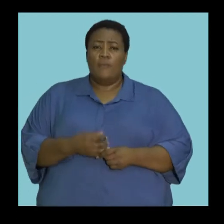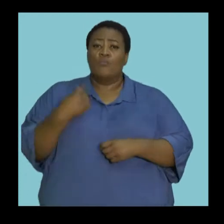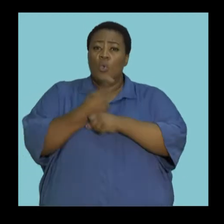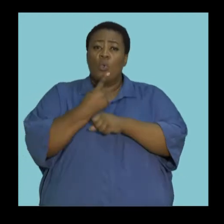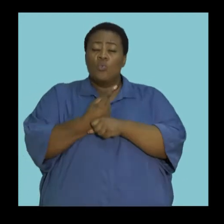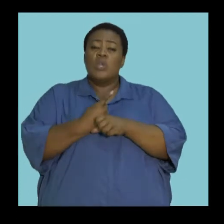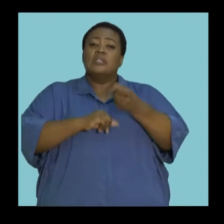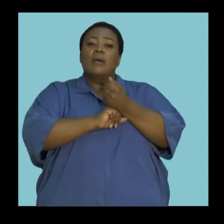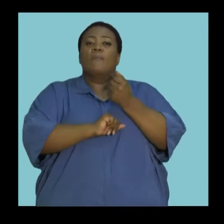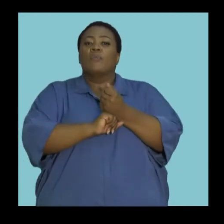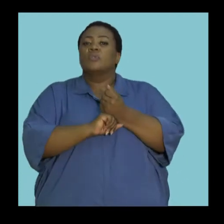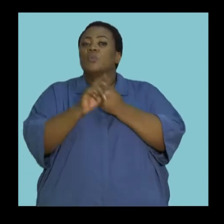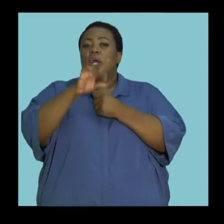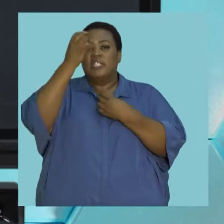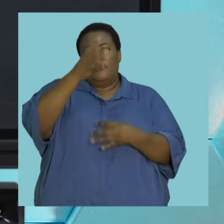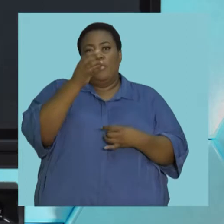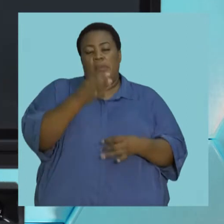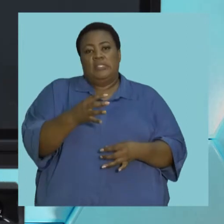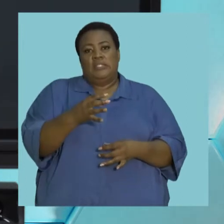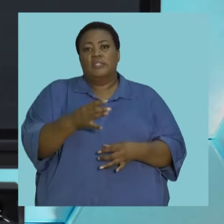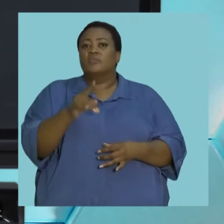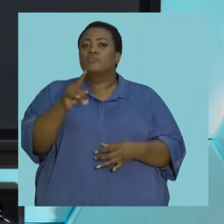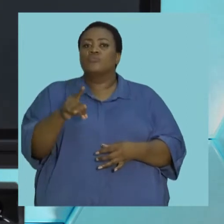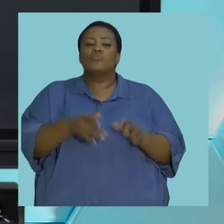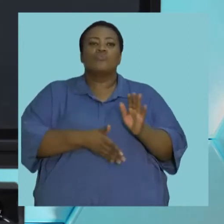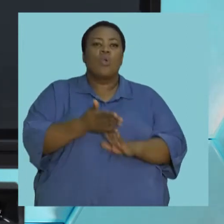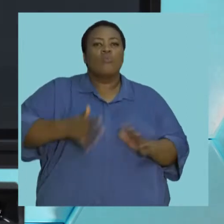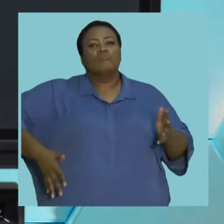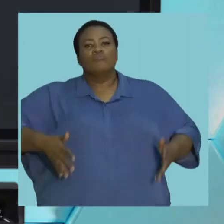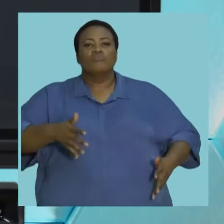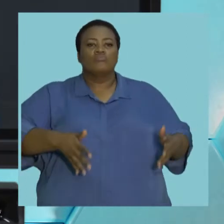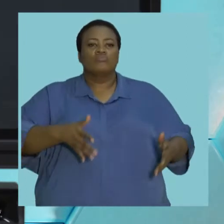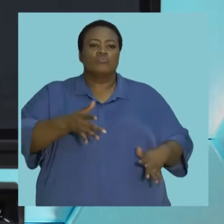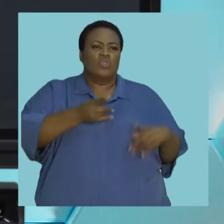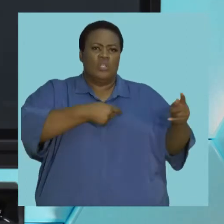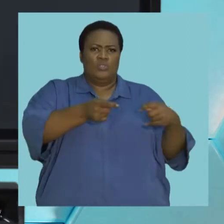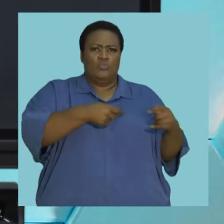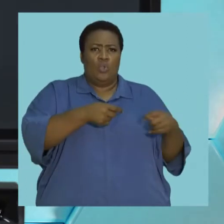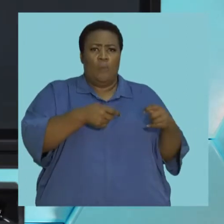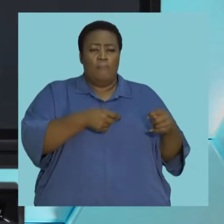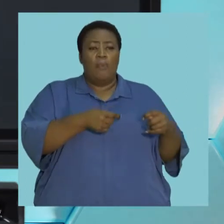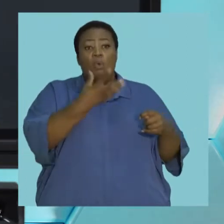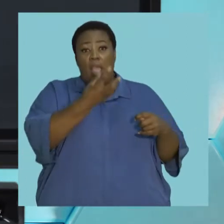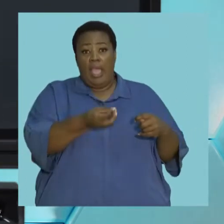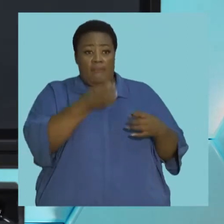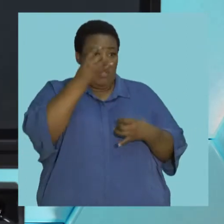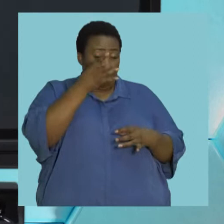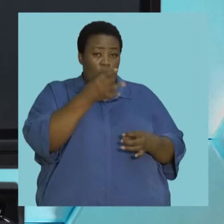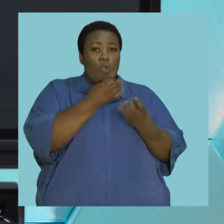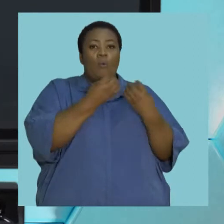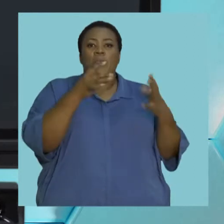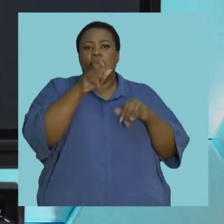constantly supporting information. The fact that you walk into a mall, there's data around the number of people that move into that